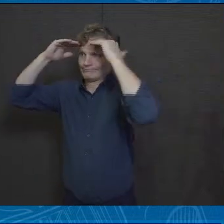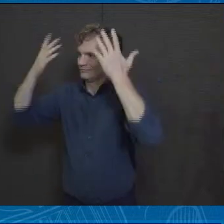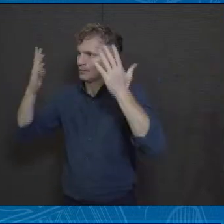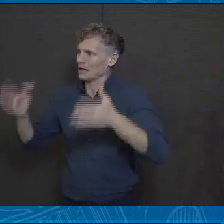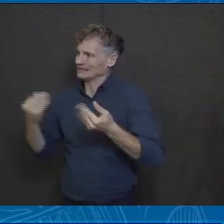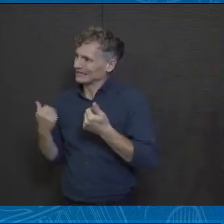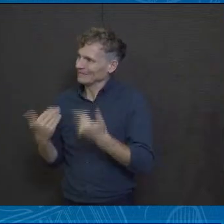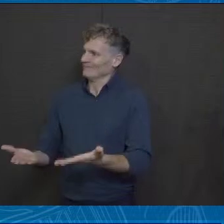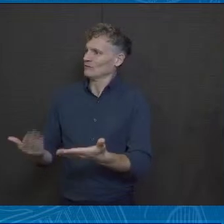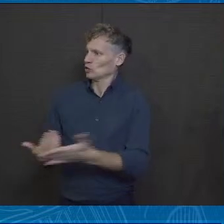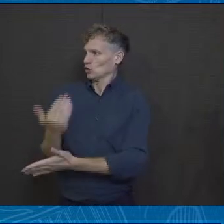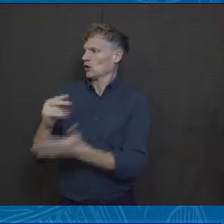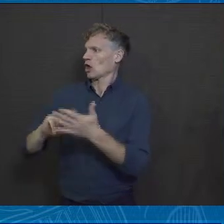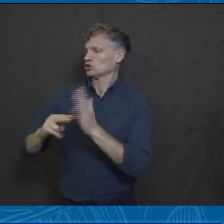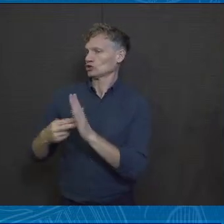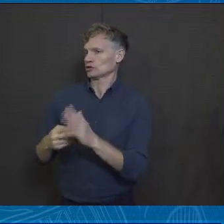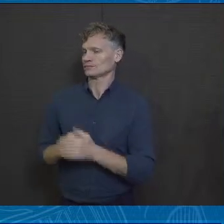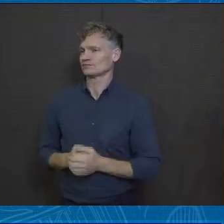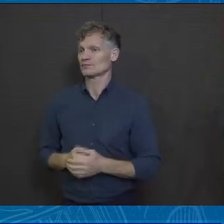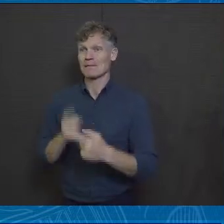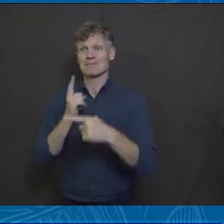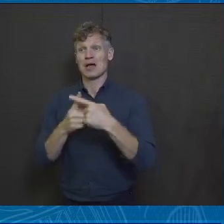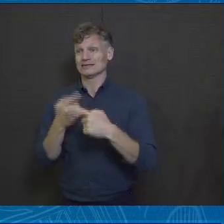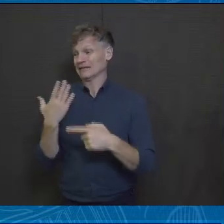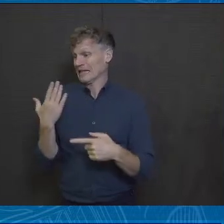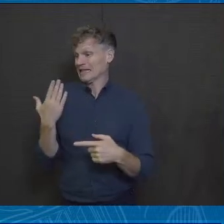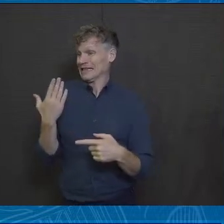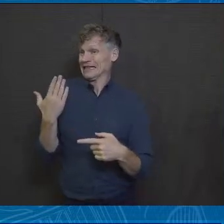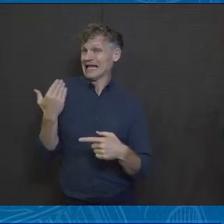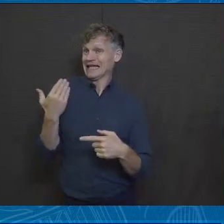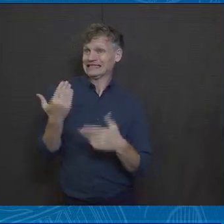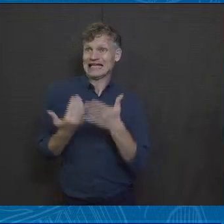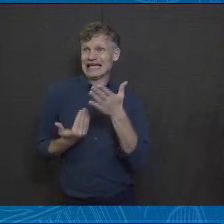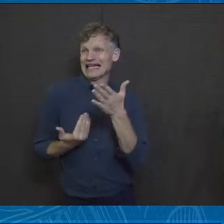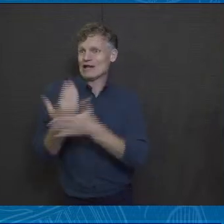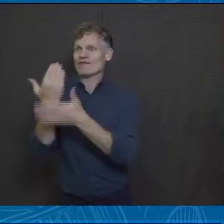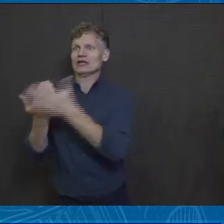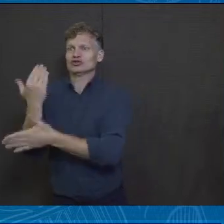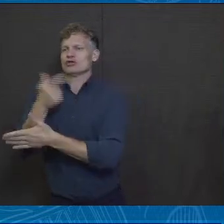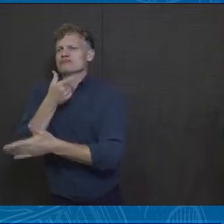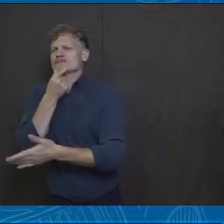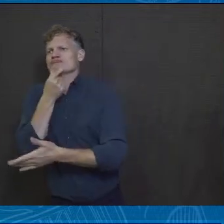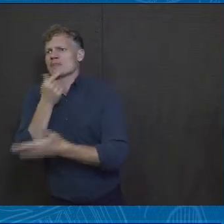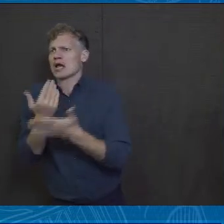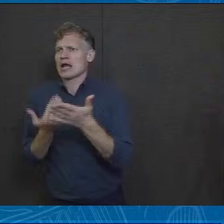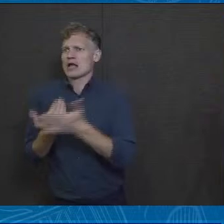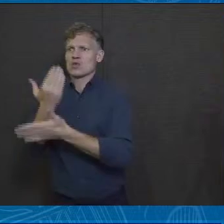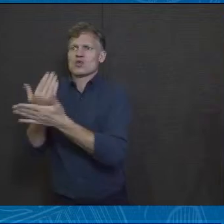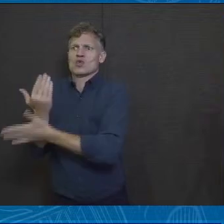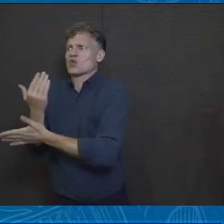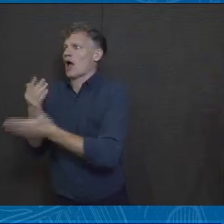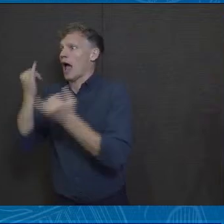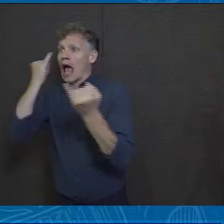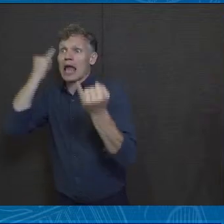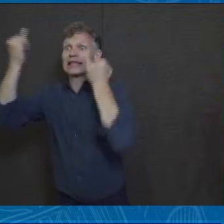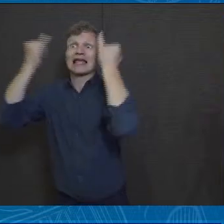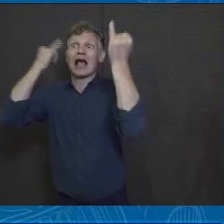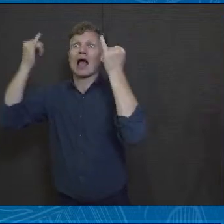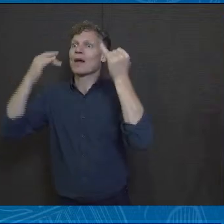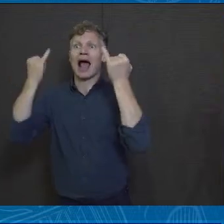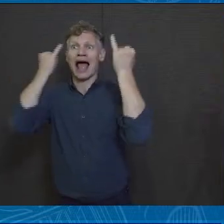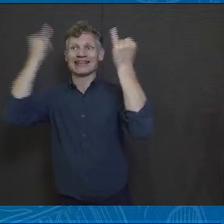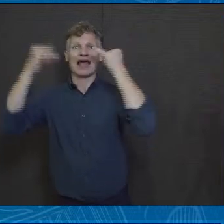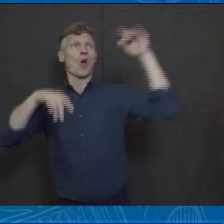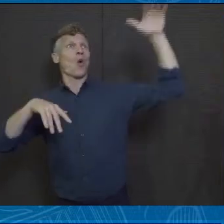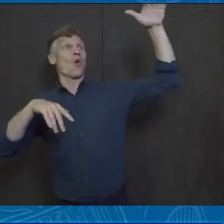latest scientist evidence and innovation, that we can integrate our traditional knowledge into it and, of course,